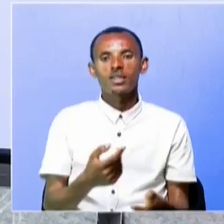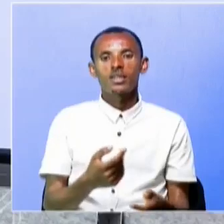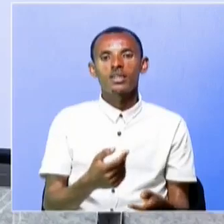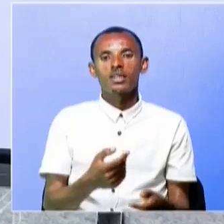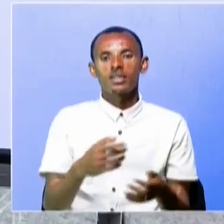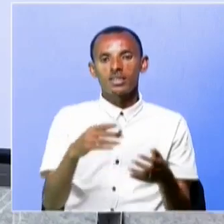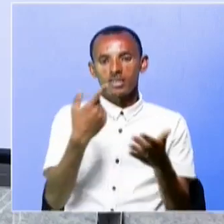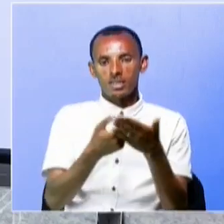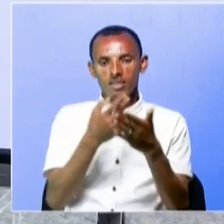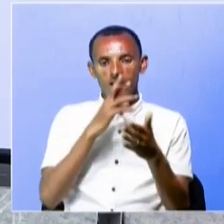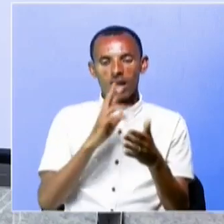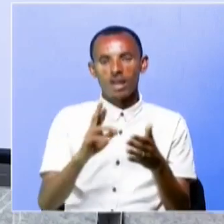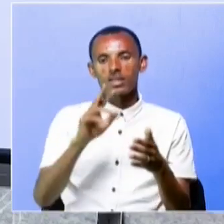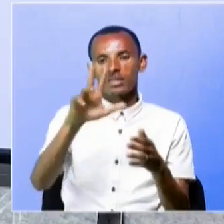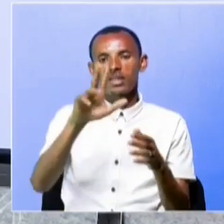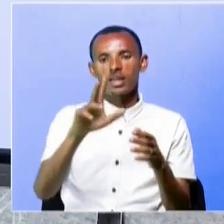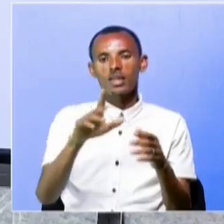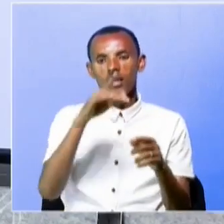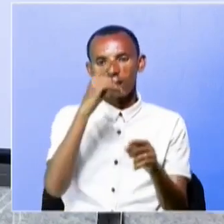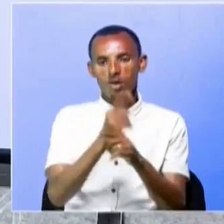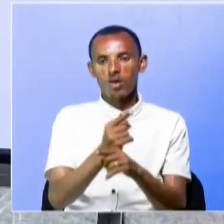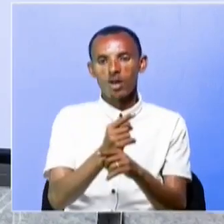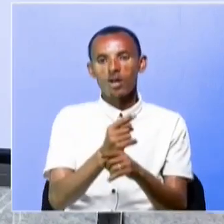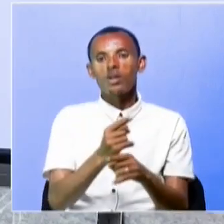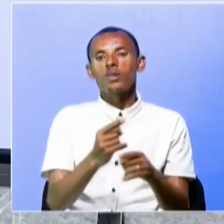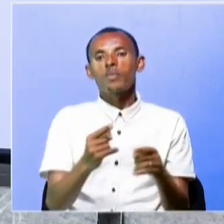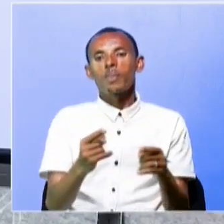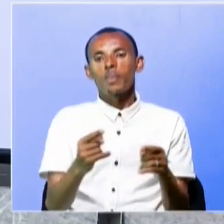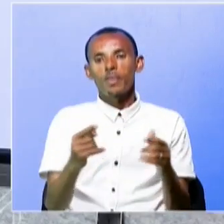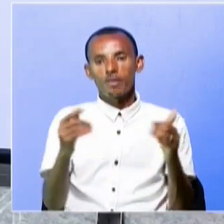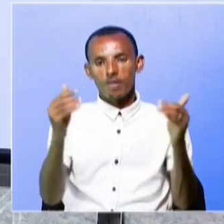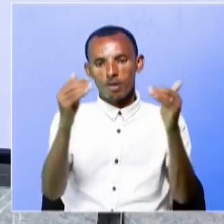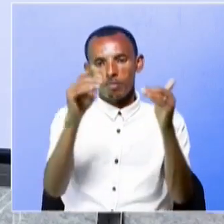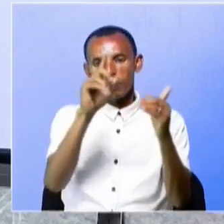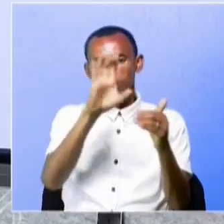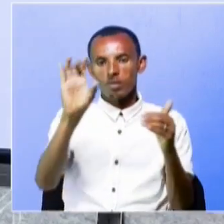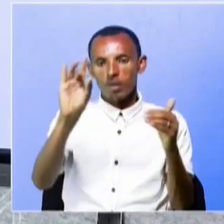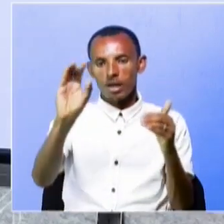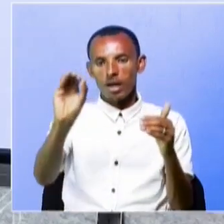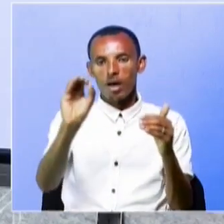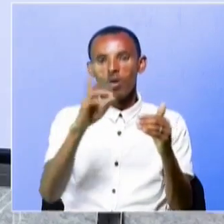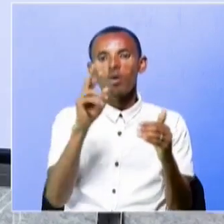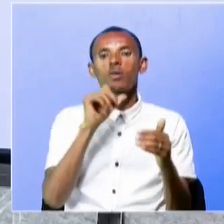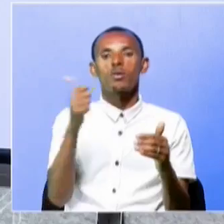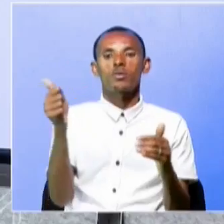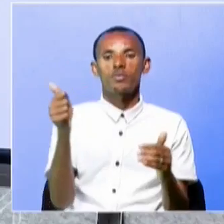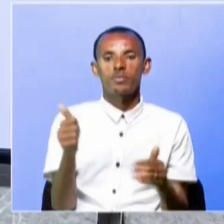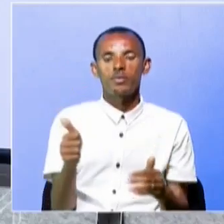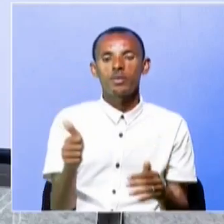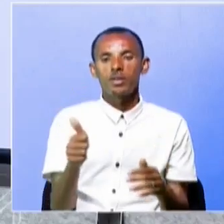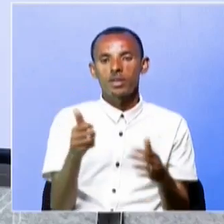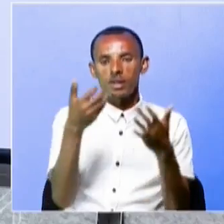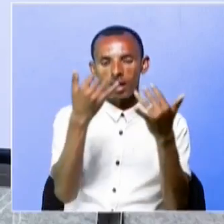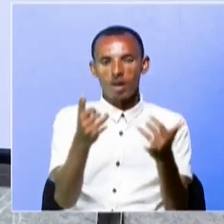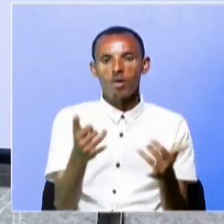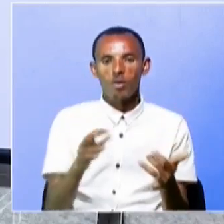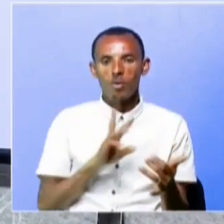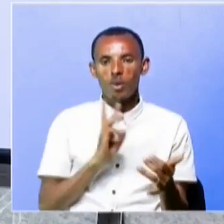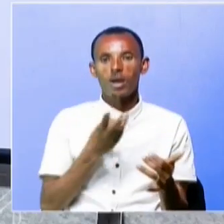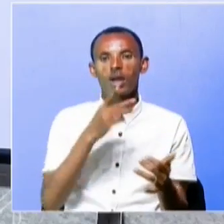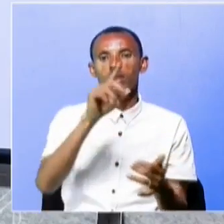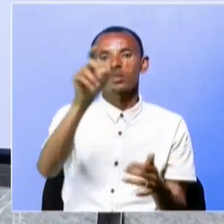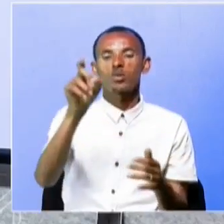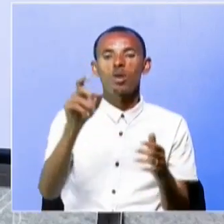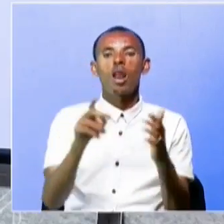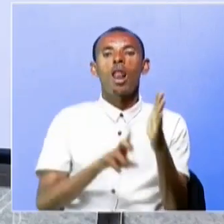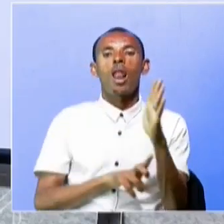check whether this three is add up to 180 degree or not, right? Now we are asked